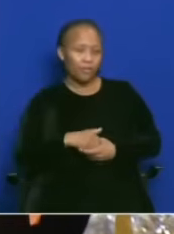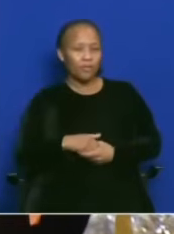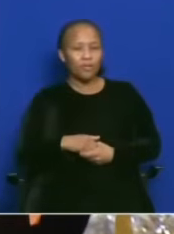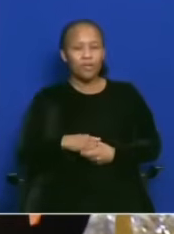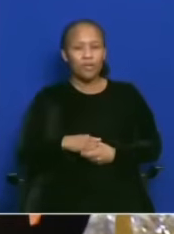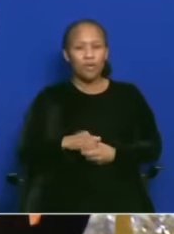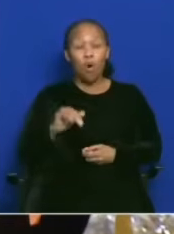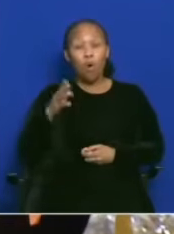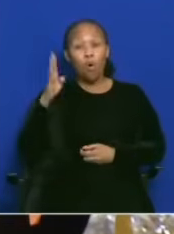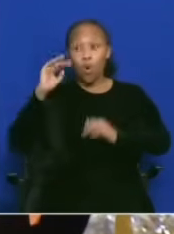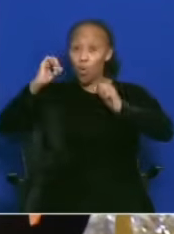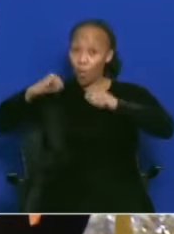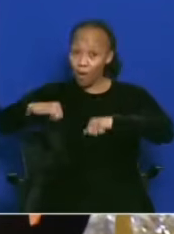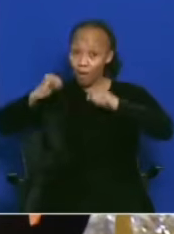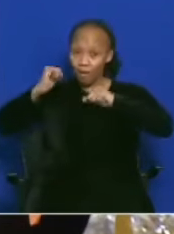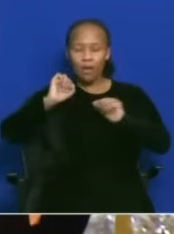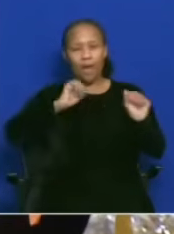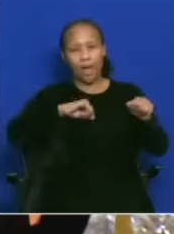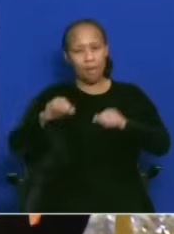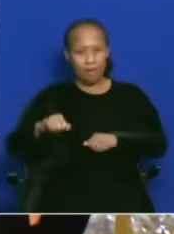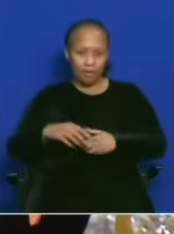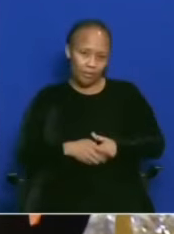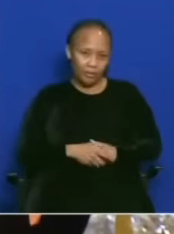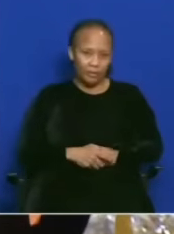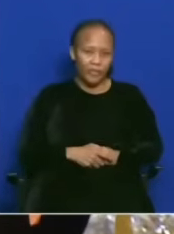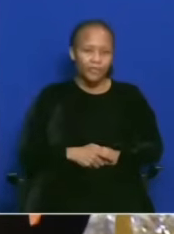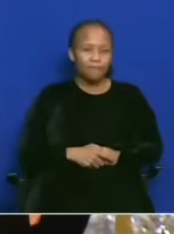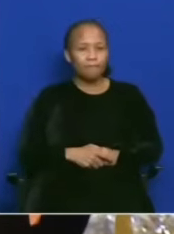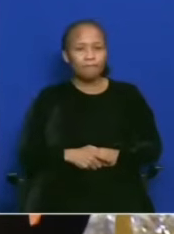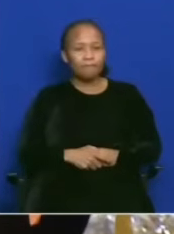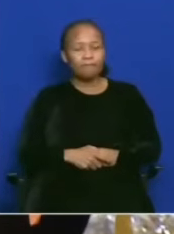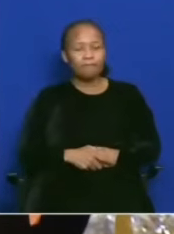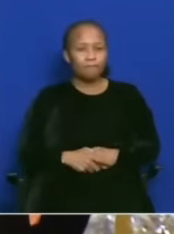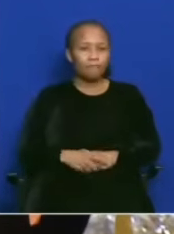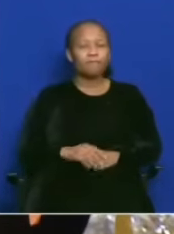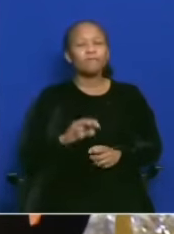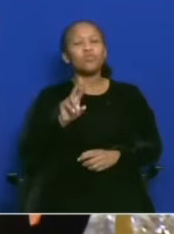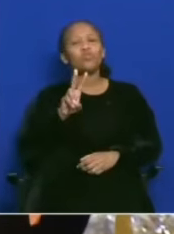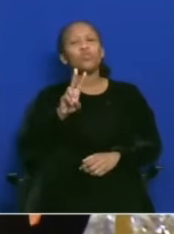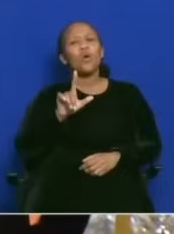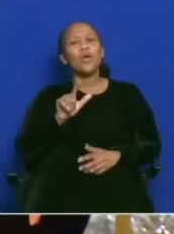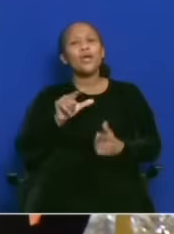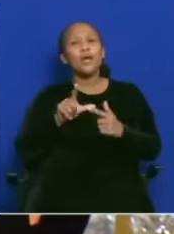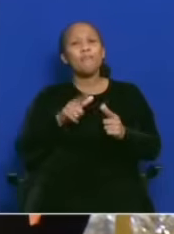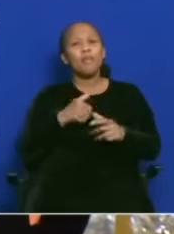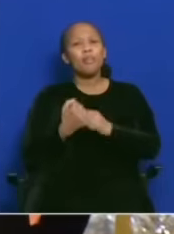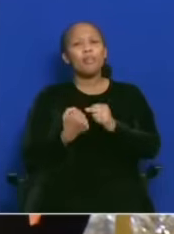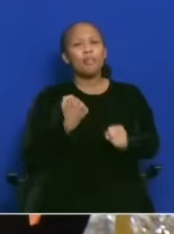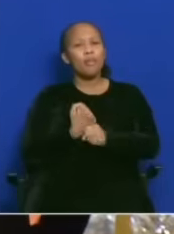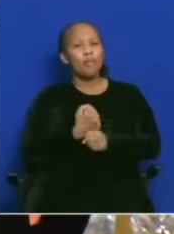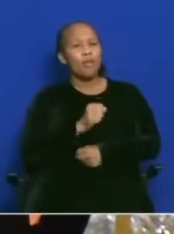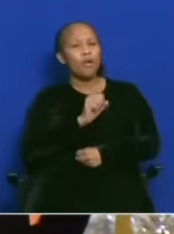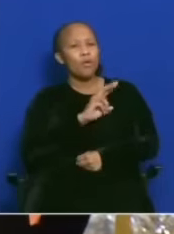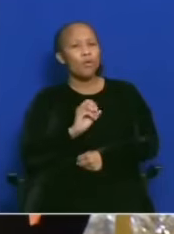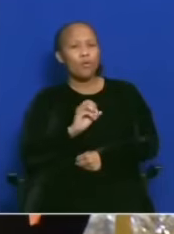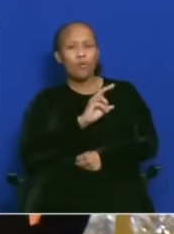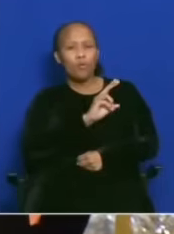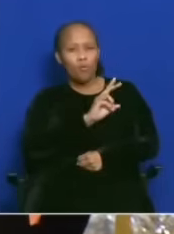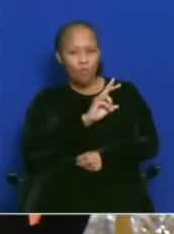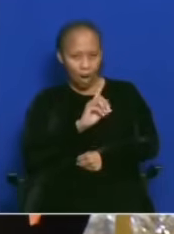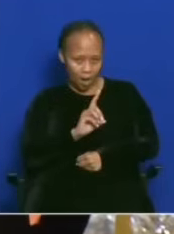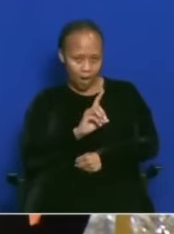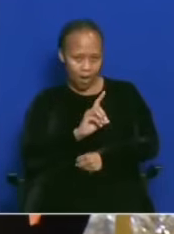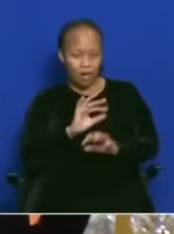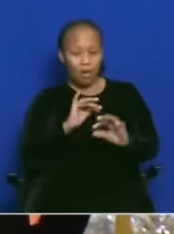So, Commissioners, that was 21 April 2021. The communication continues on